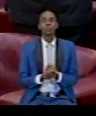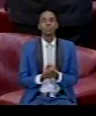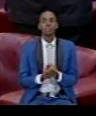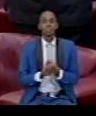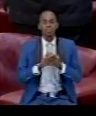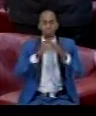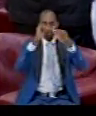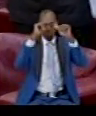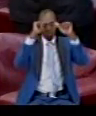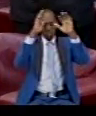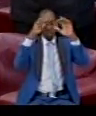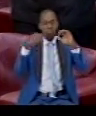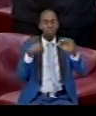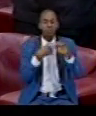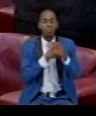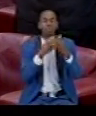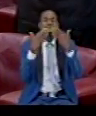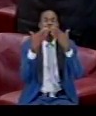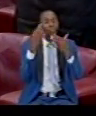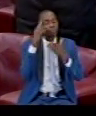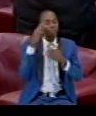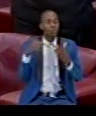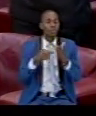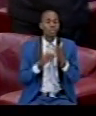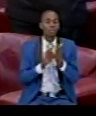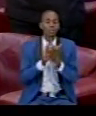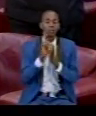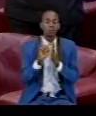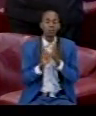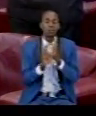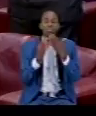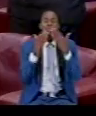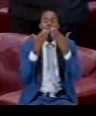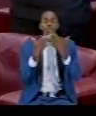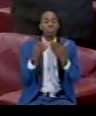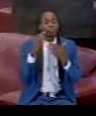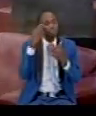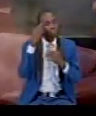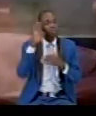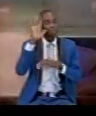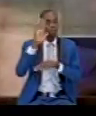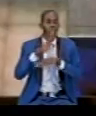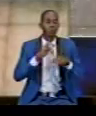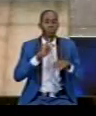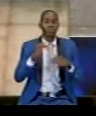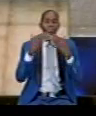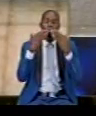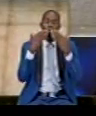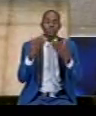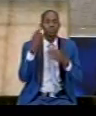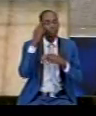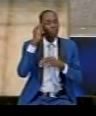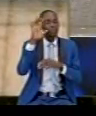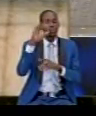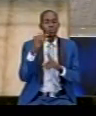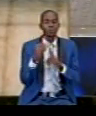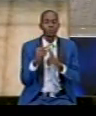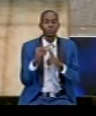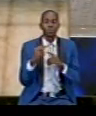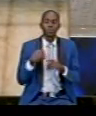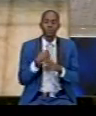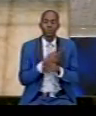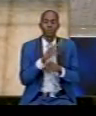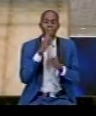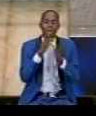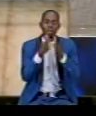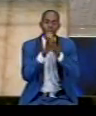father we thank you for this hour thank you for your calling thank you for your words we are